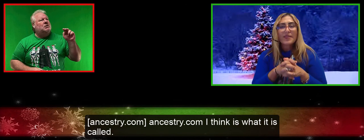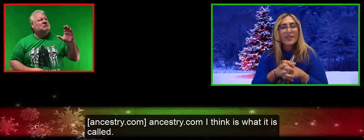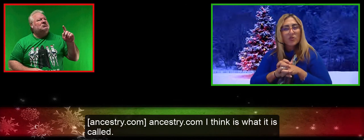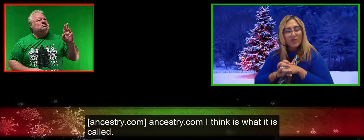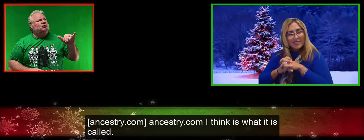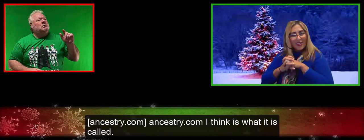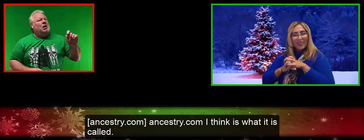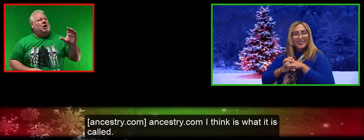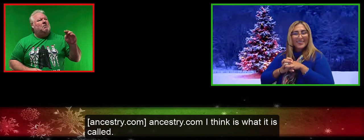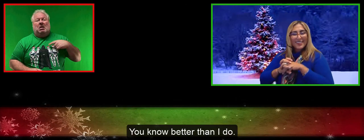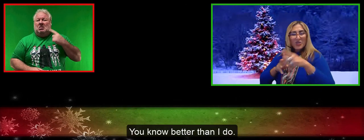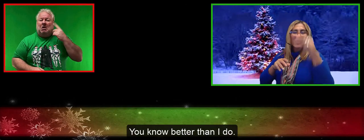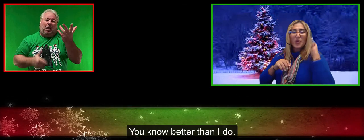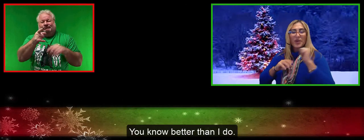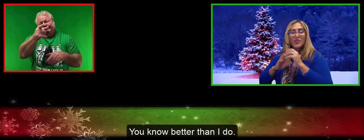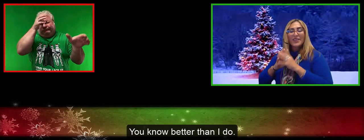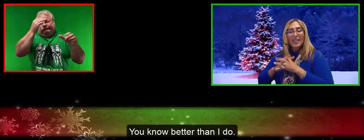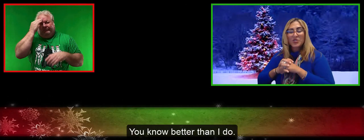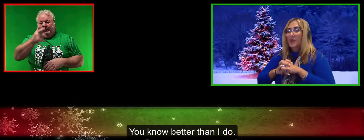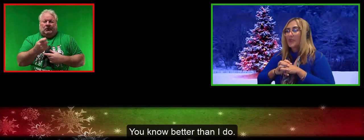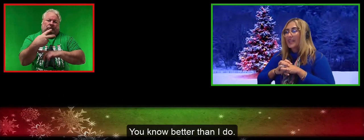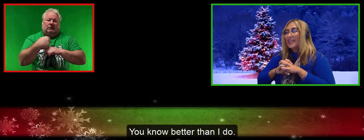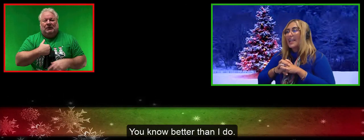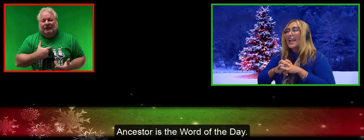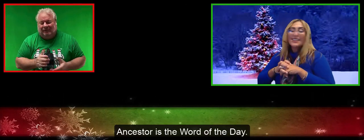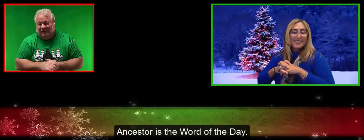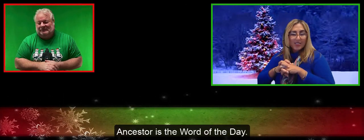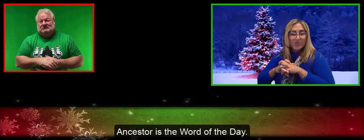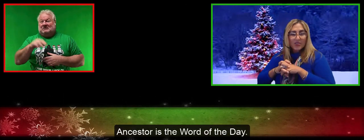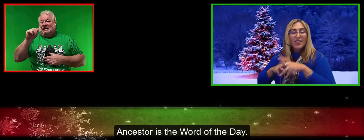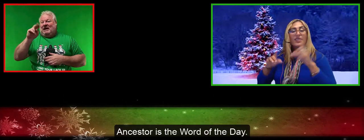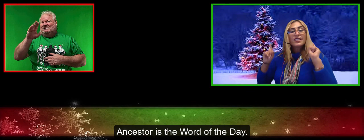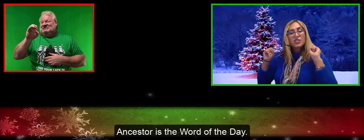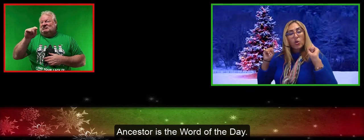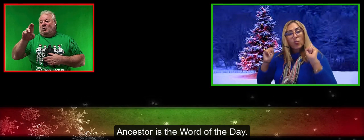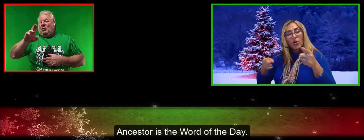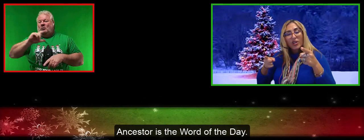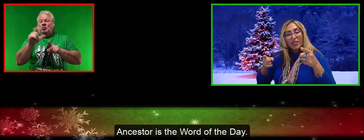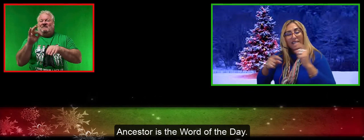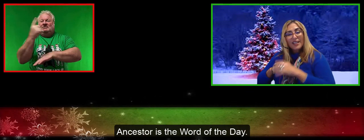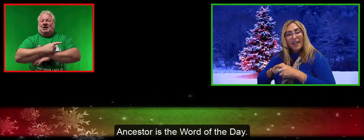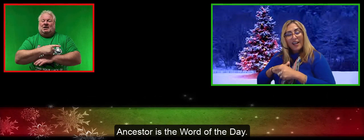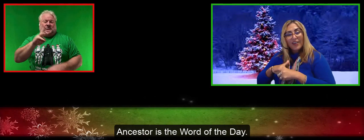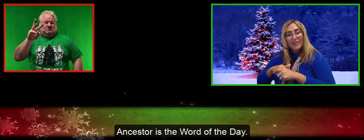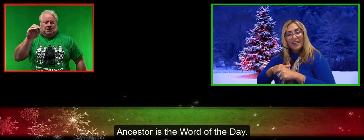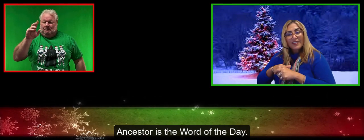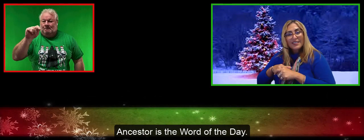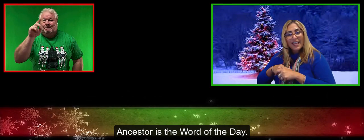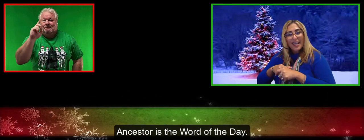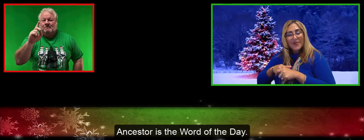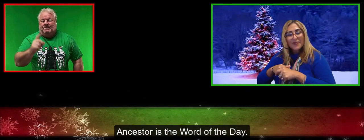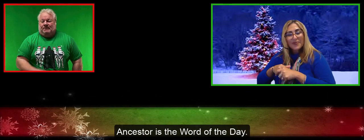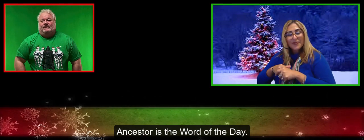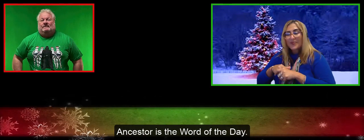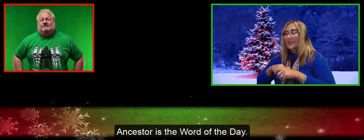Ancestry.com, I think, is what it's called. You know better than I do. Ancestor is the word of the